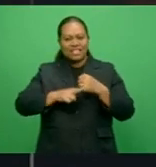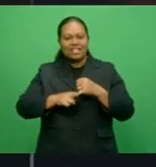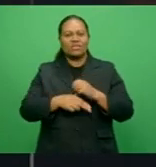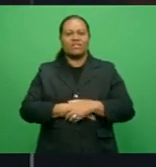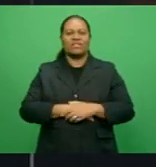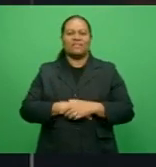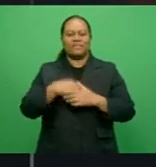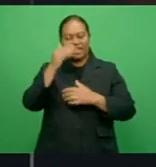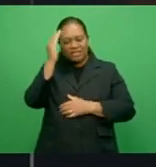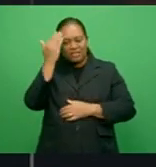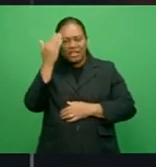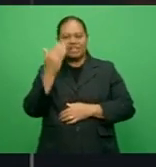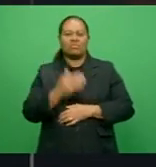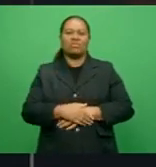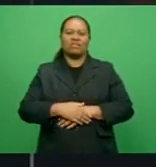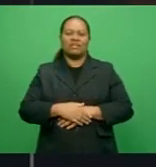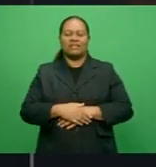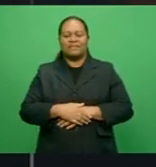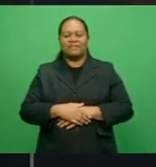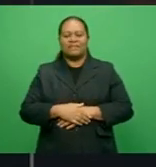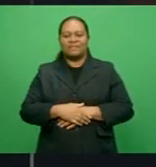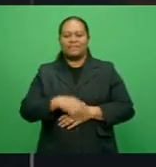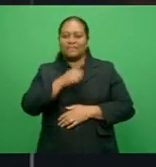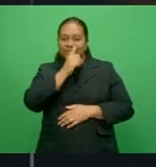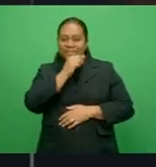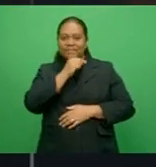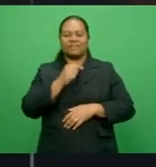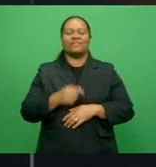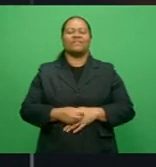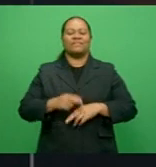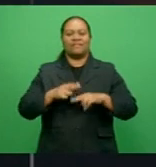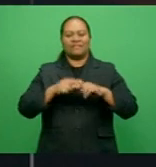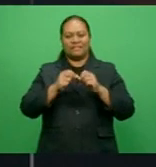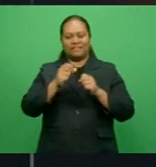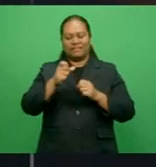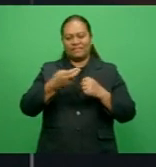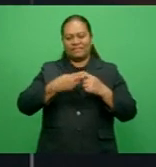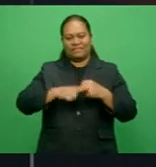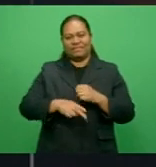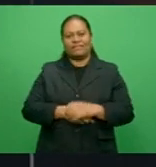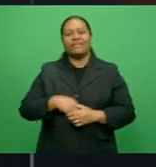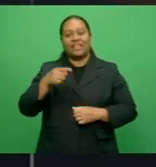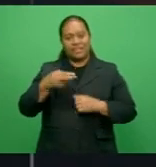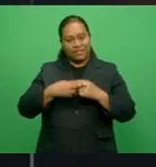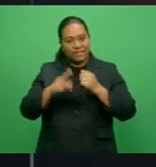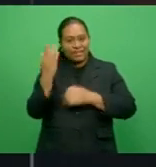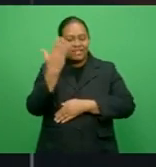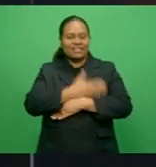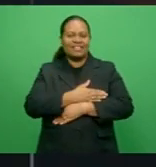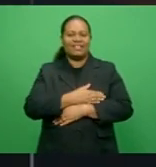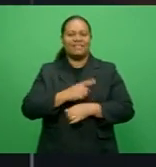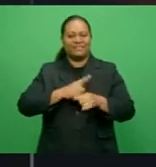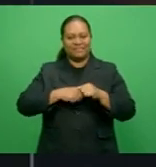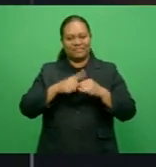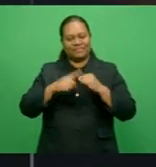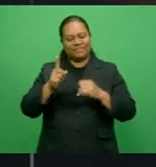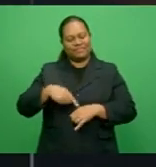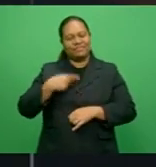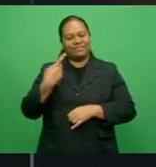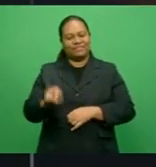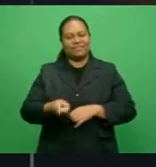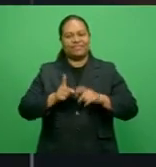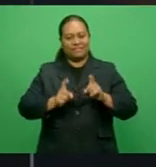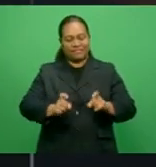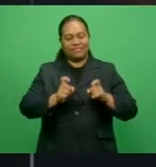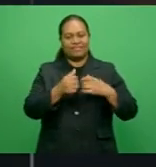fbcnews@fbc.com.fj, via Facebook page FBC News, and our Twitter page at FBC_news. That's your news for tonight. Until tomorrow, from the team and I,